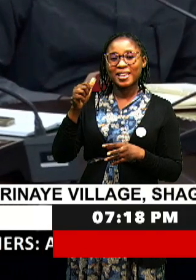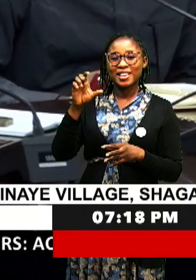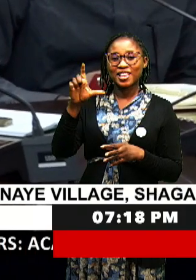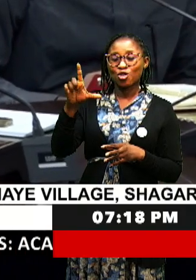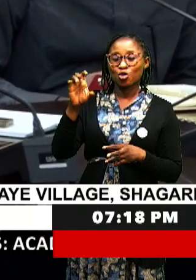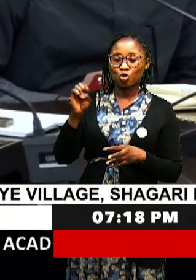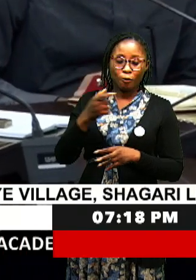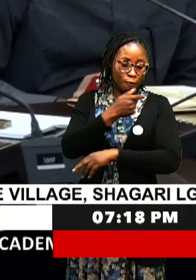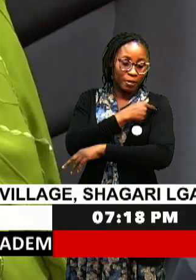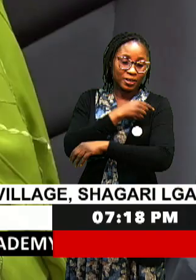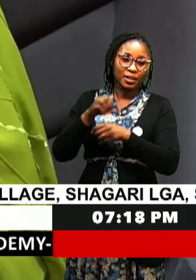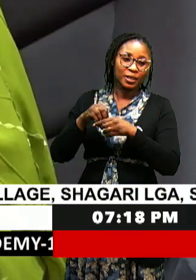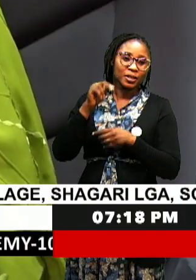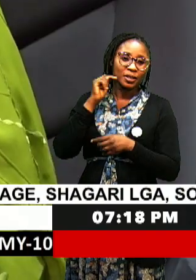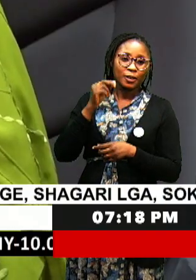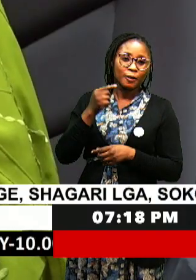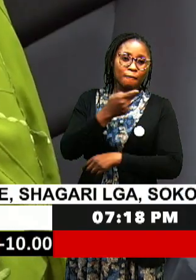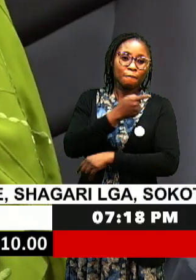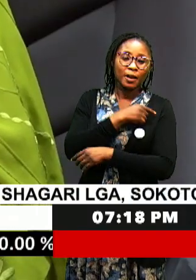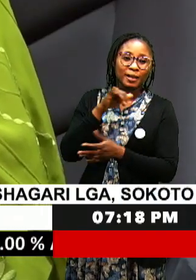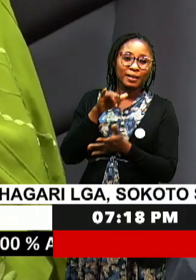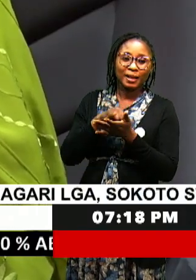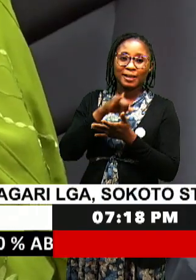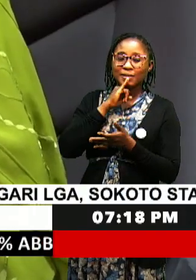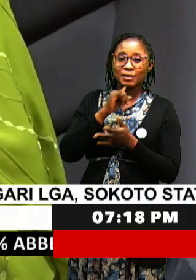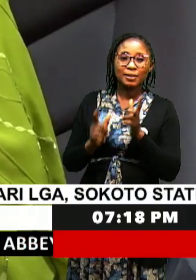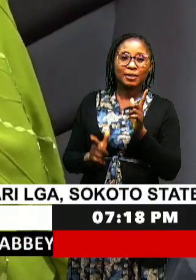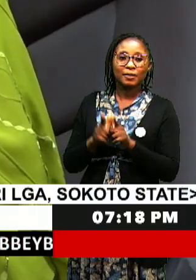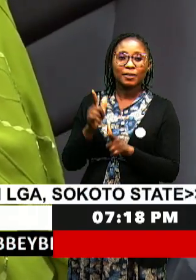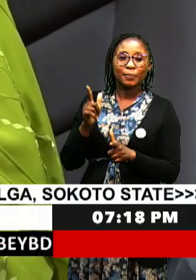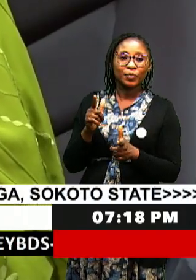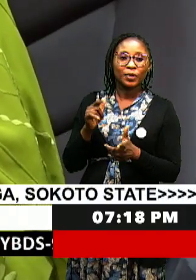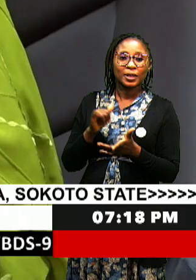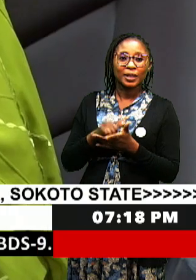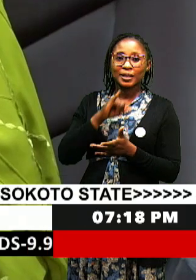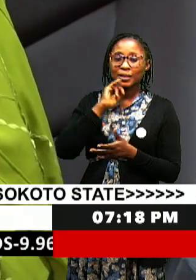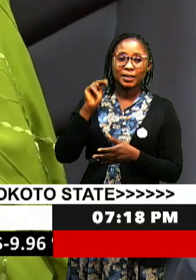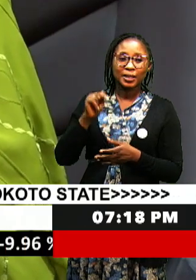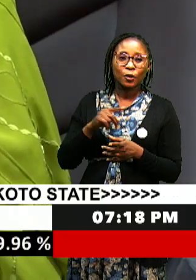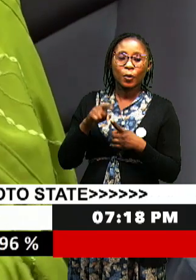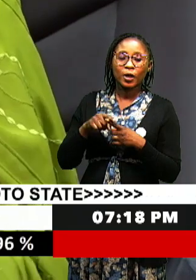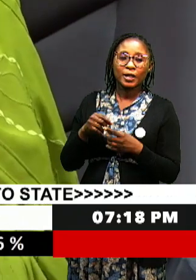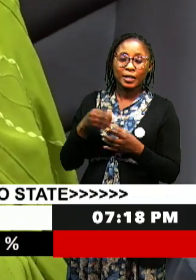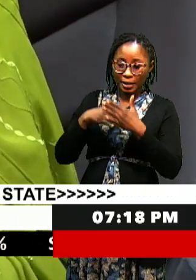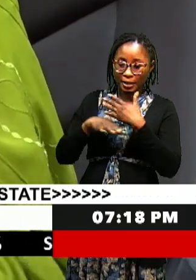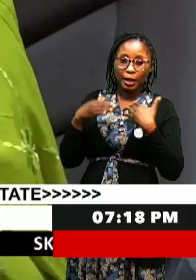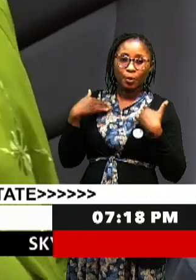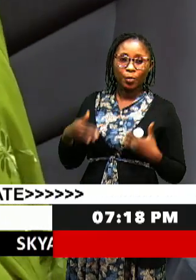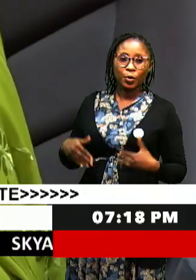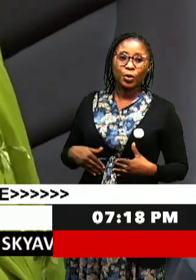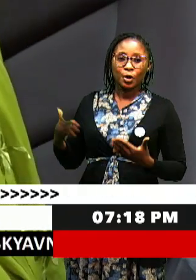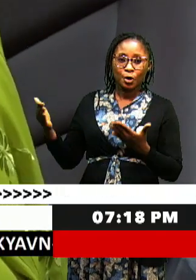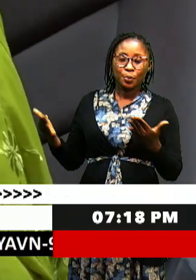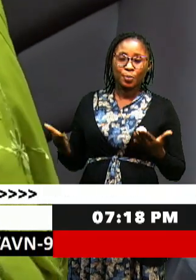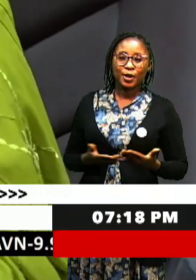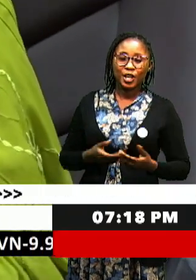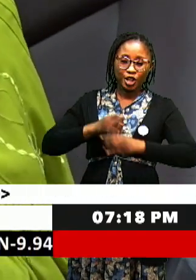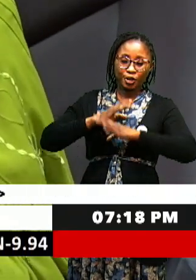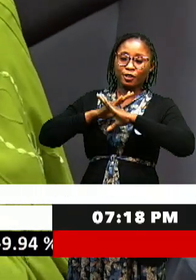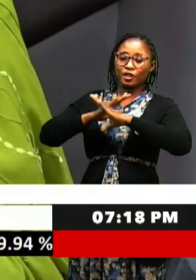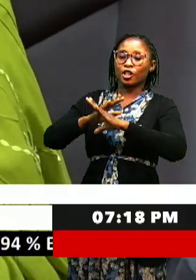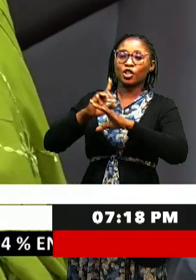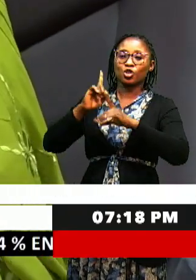Nigeria. A vaccine that is alive, live vaccine means that when it gets to our body, it stimulates immunity